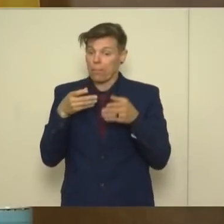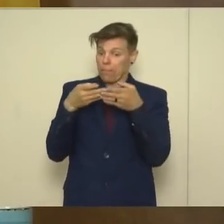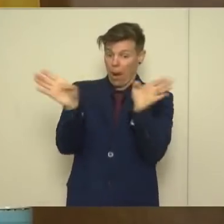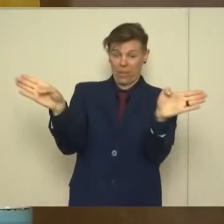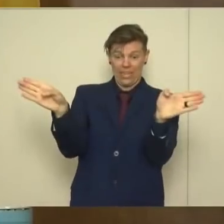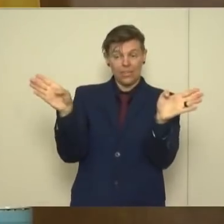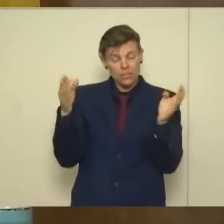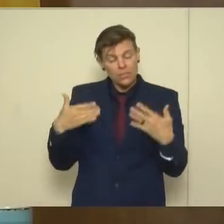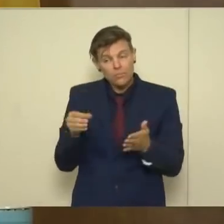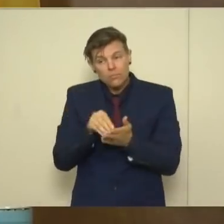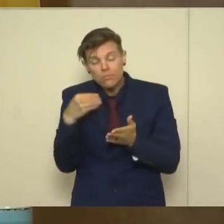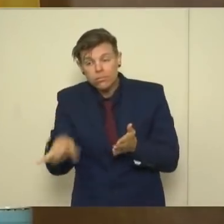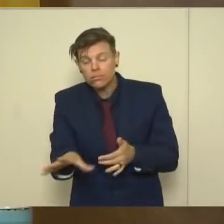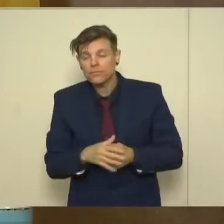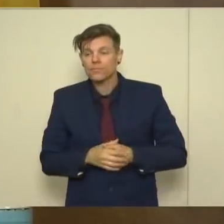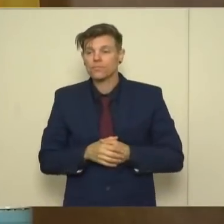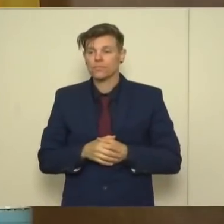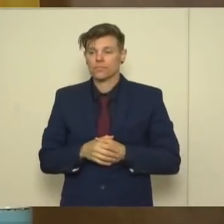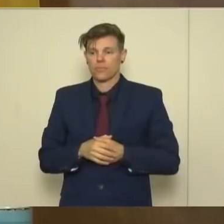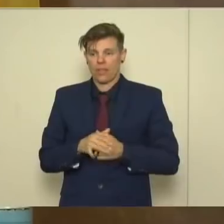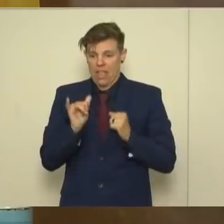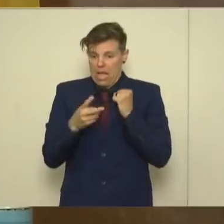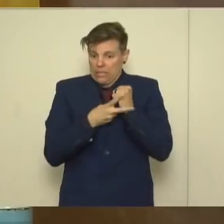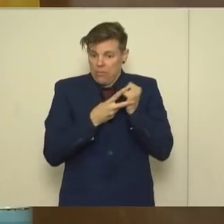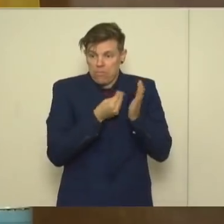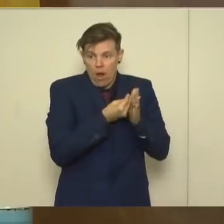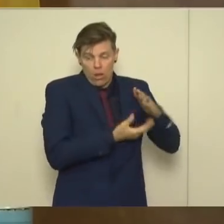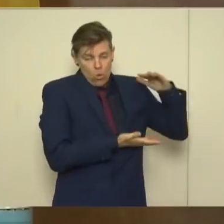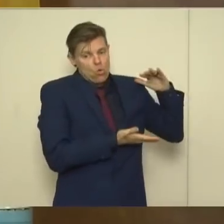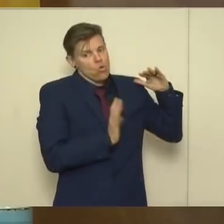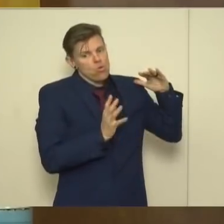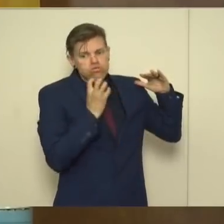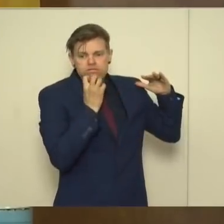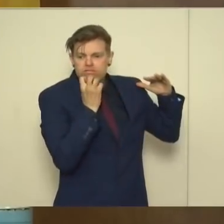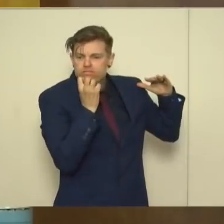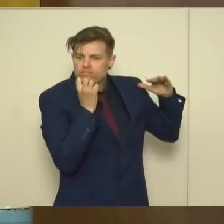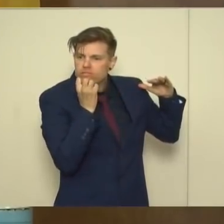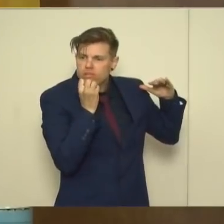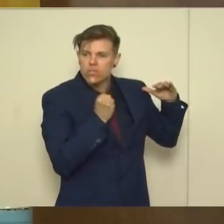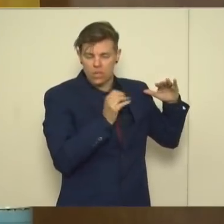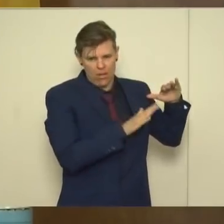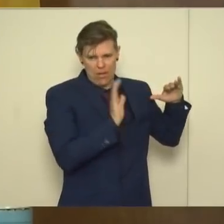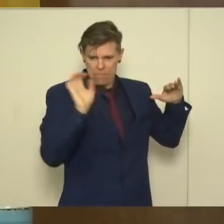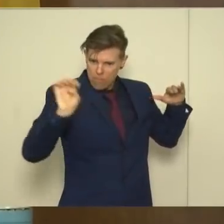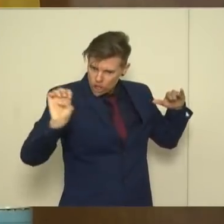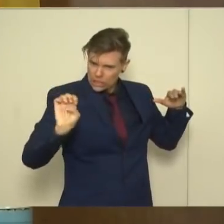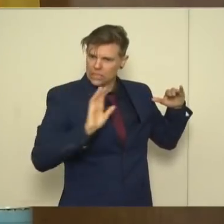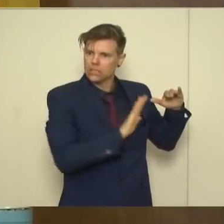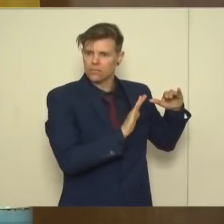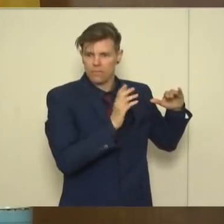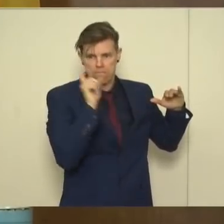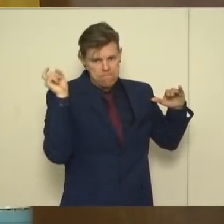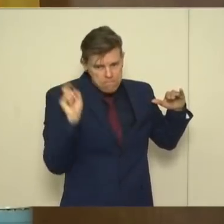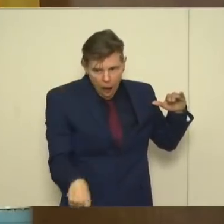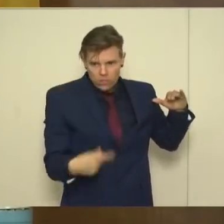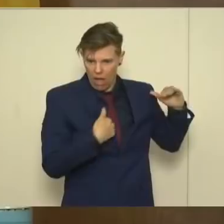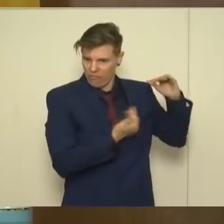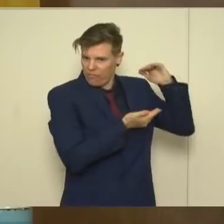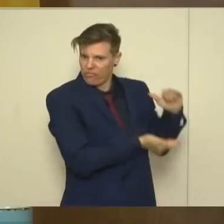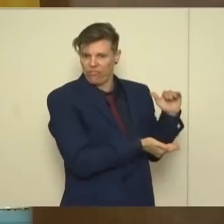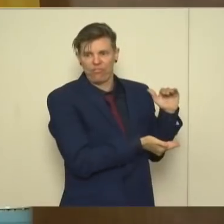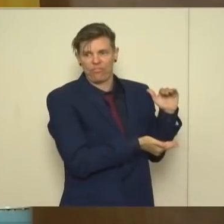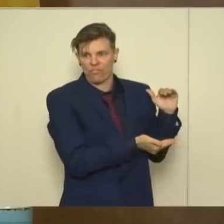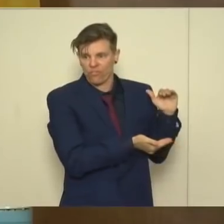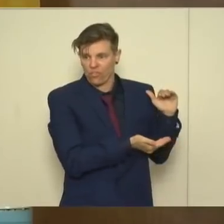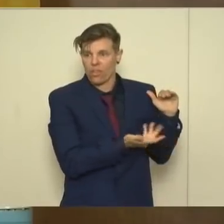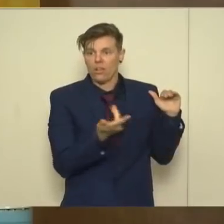responsible parties. So you need money in an emergency account, you need a reserve, and our bond rating